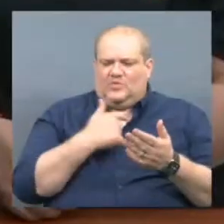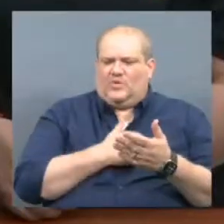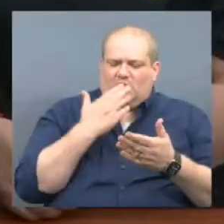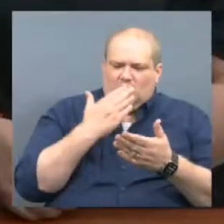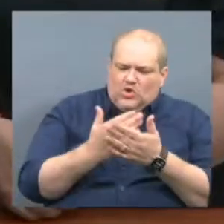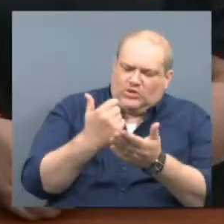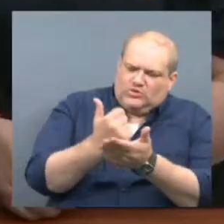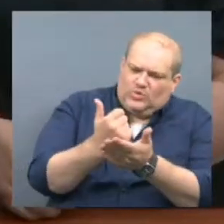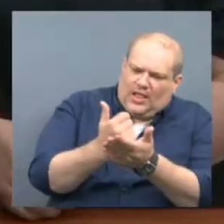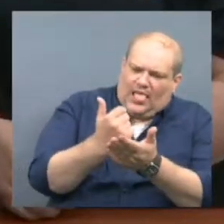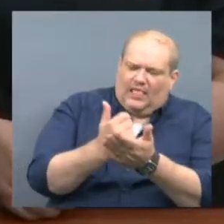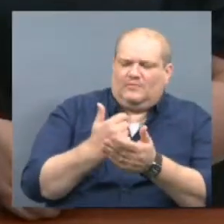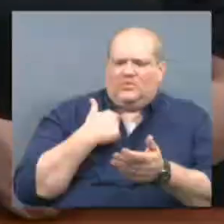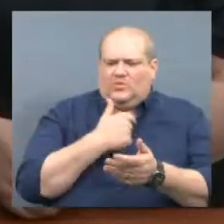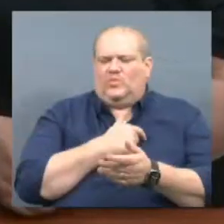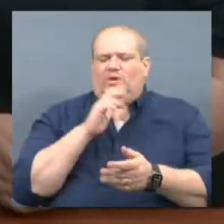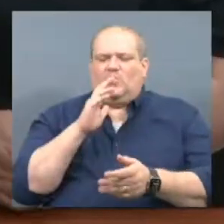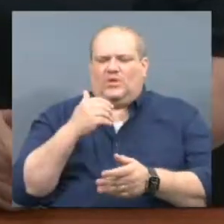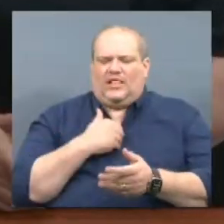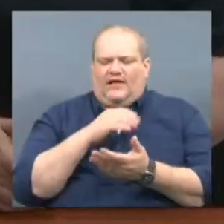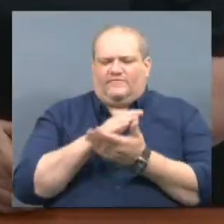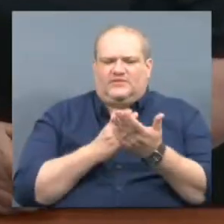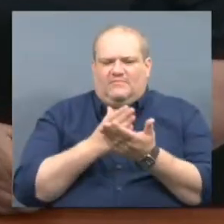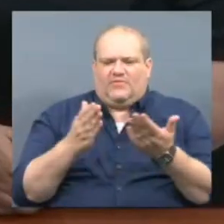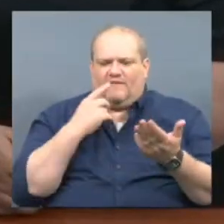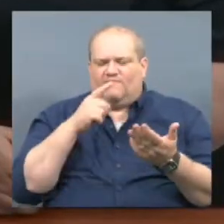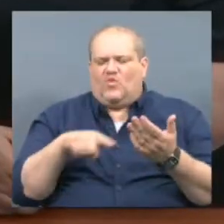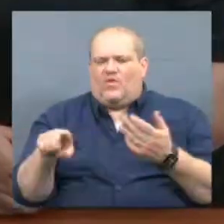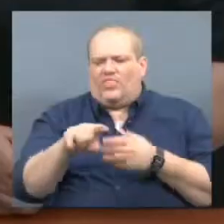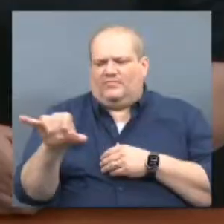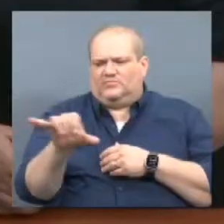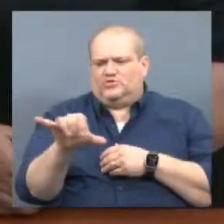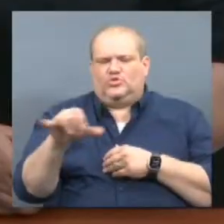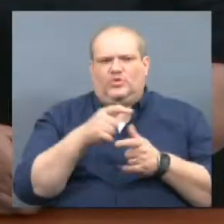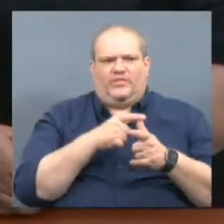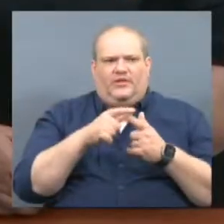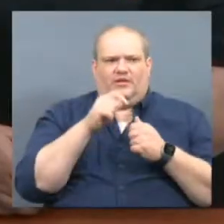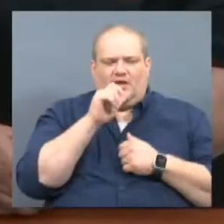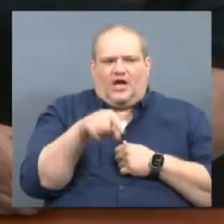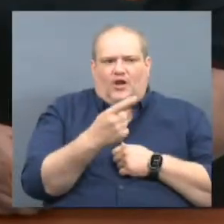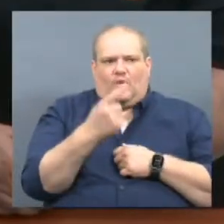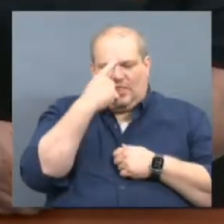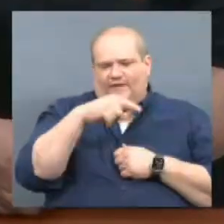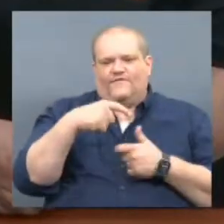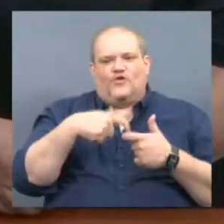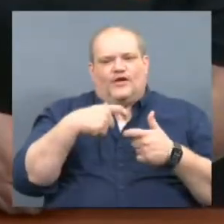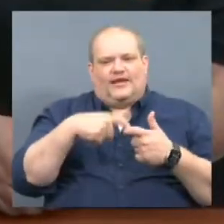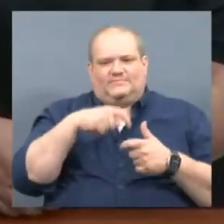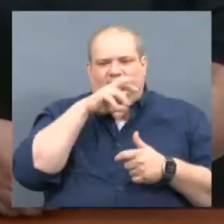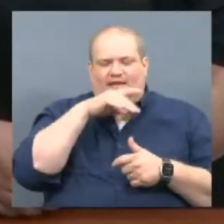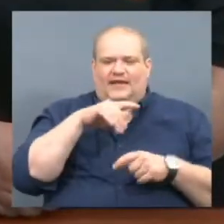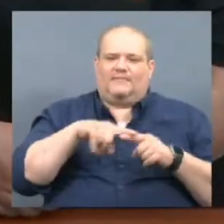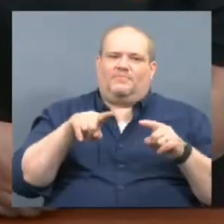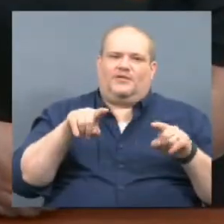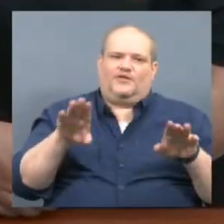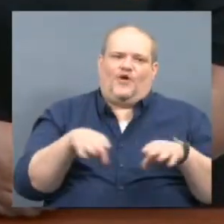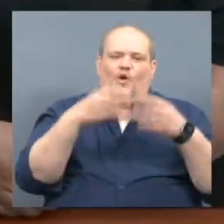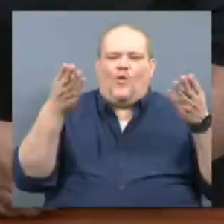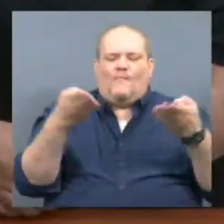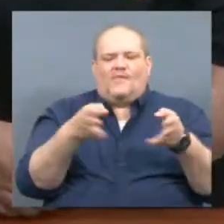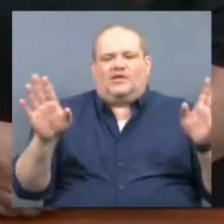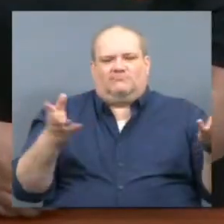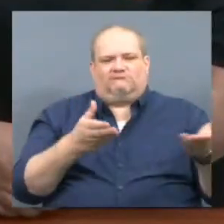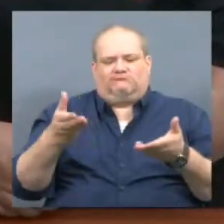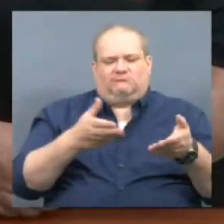to help, so we will have certain things for them, and it's not only for Hispanics. It's open, just